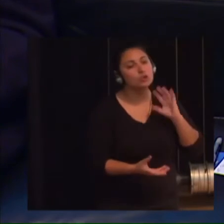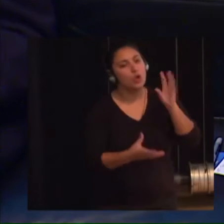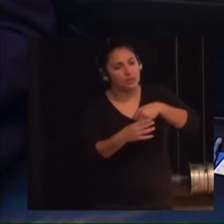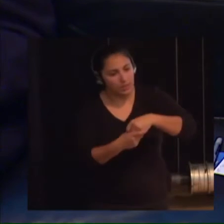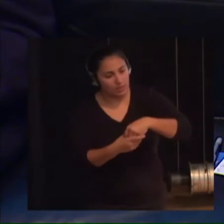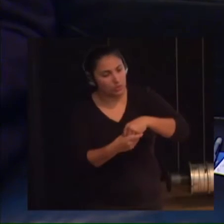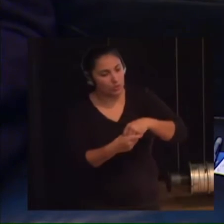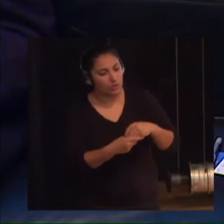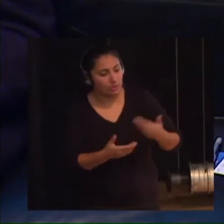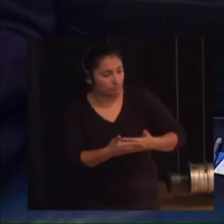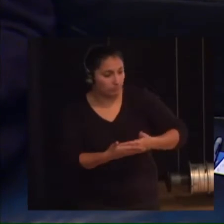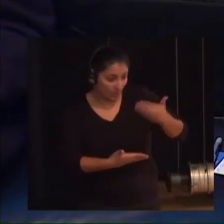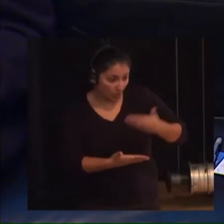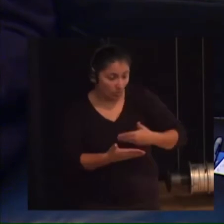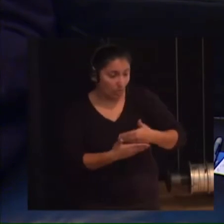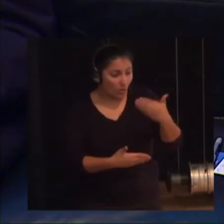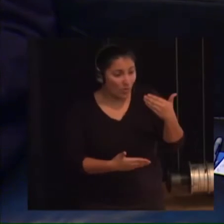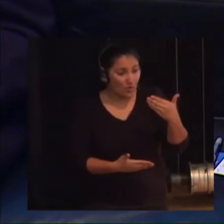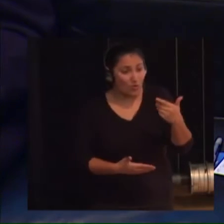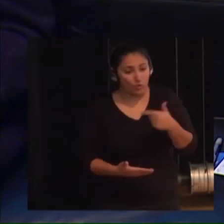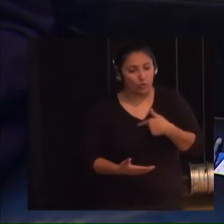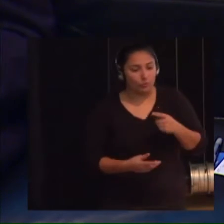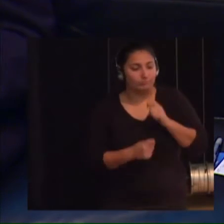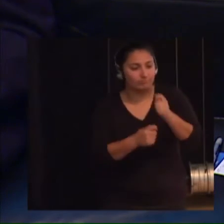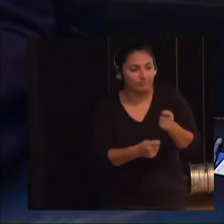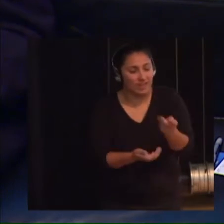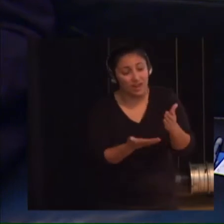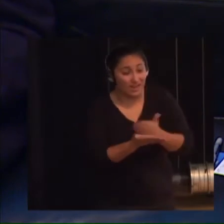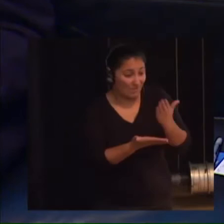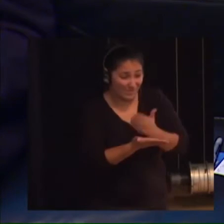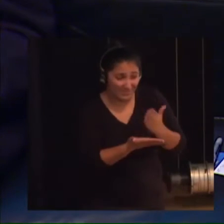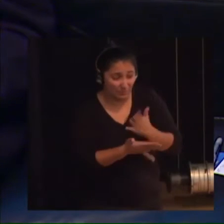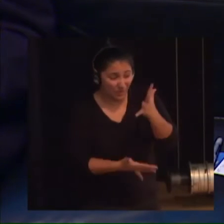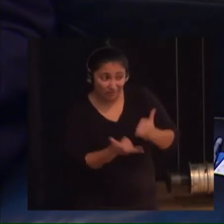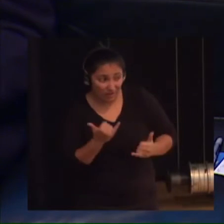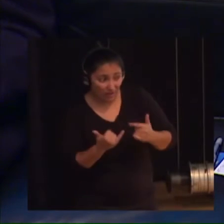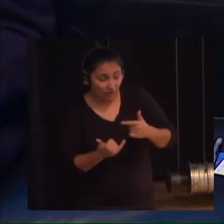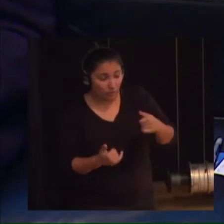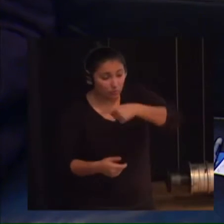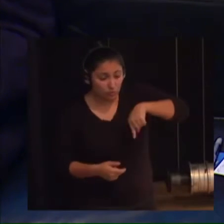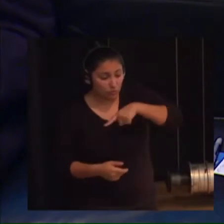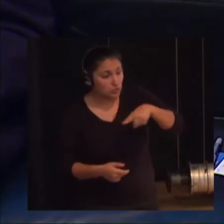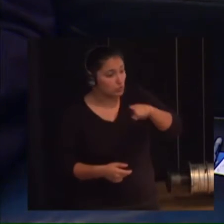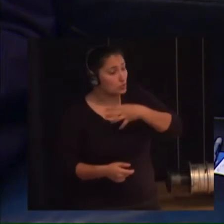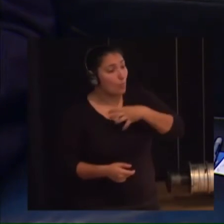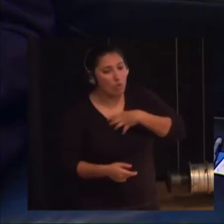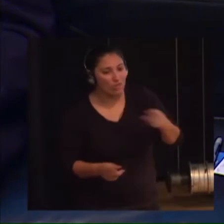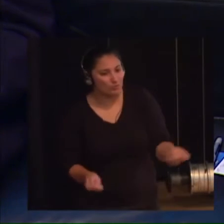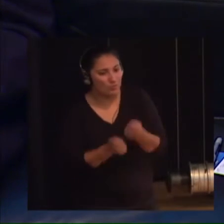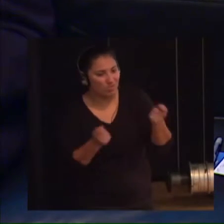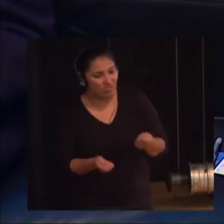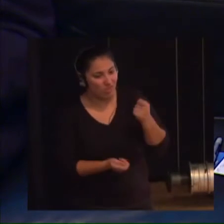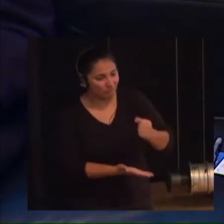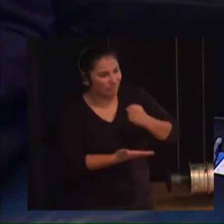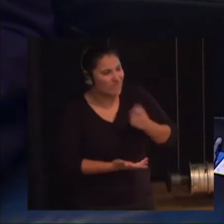and we were not allowed to know who the advertisers were. And actually, often we would celebrate when the advertiser would ring in the